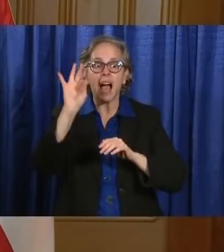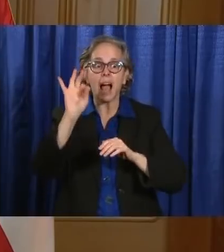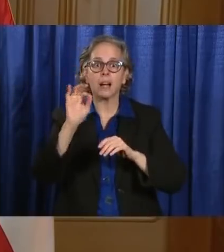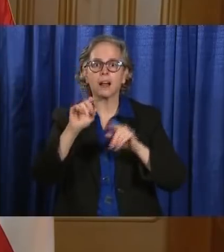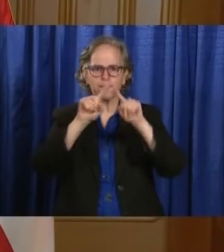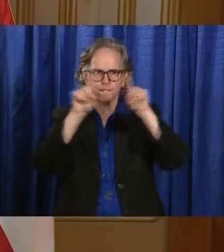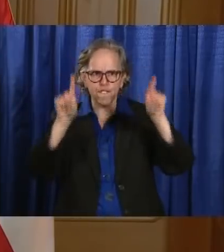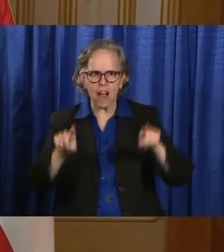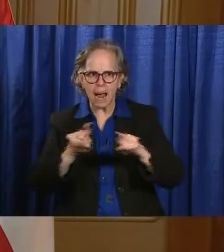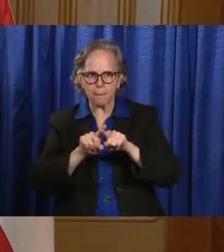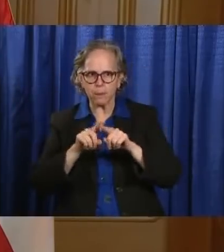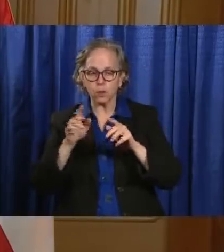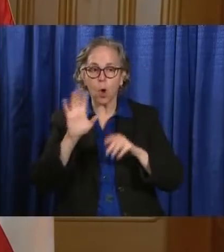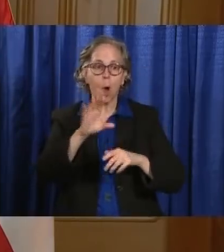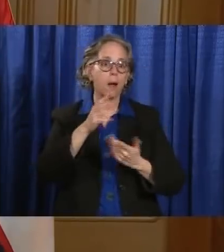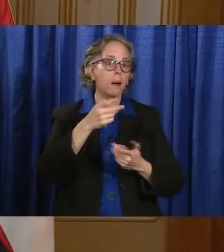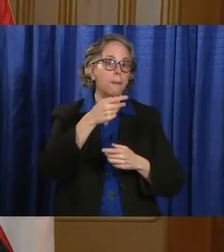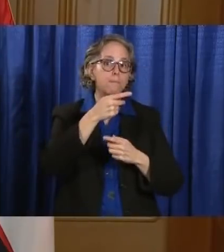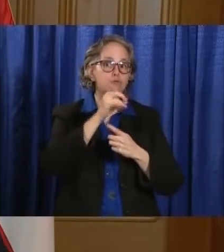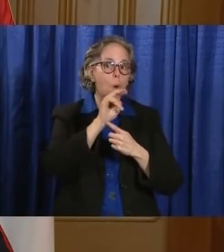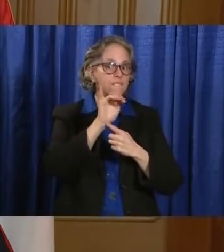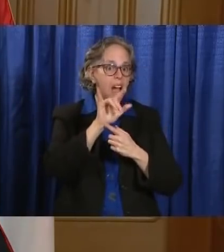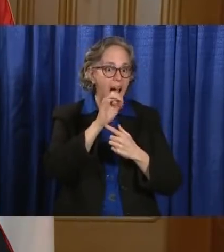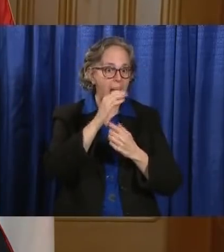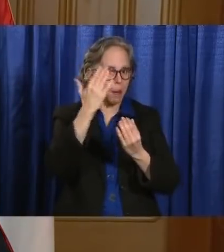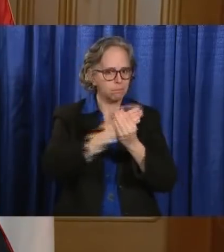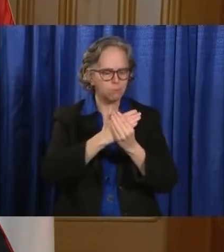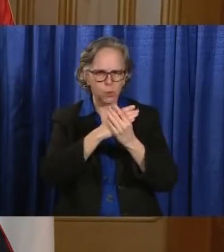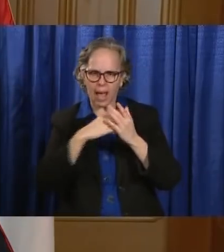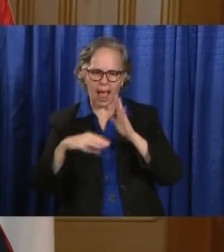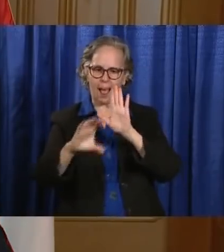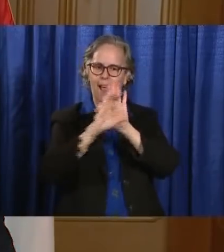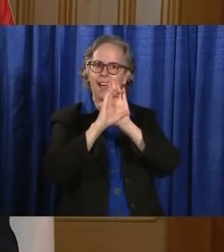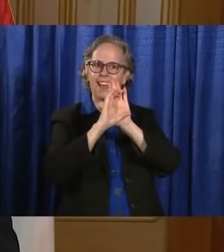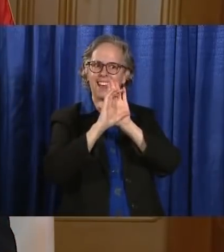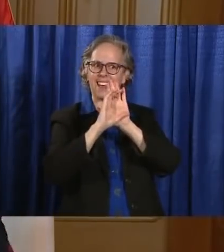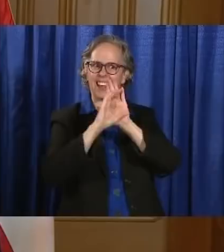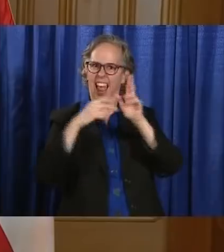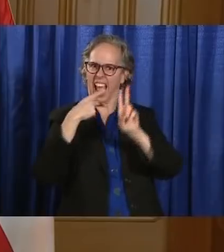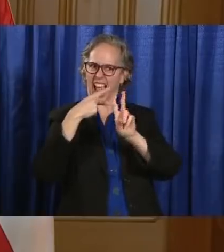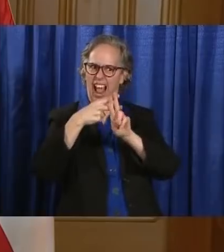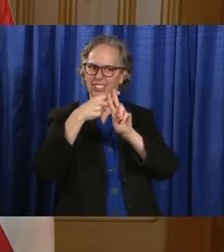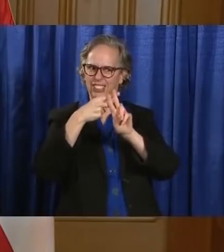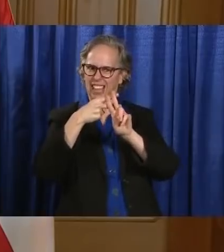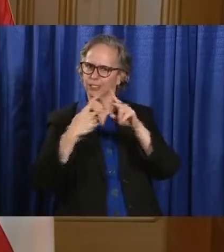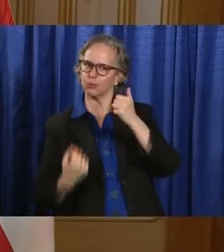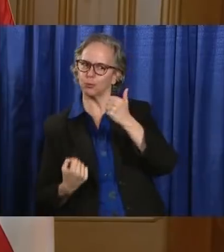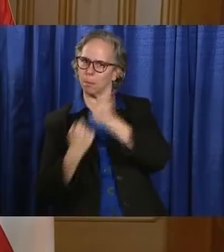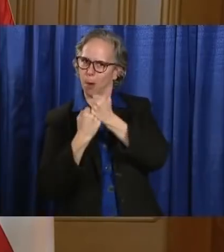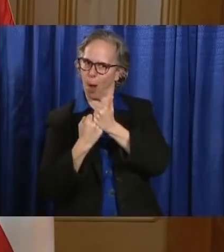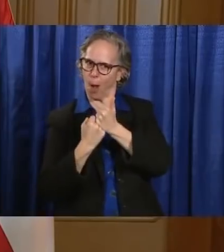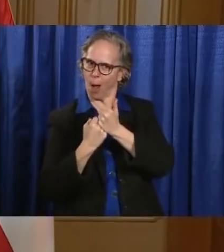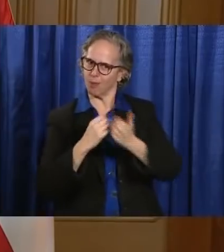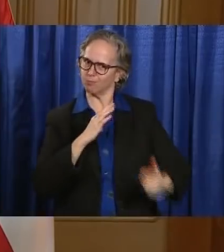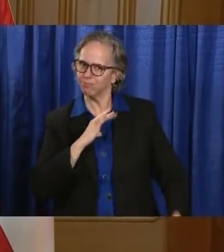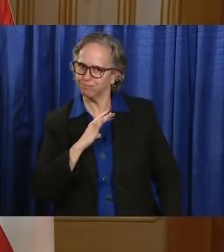your profile picture to show your support. So there they are. Pretty cool.